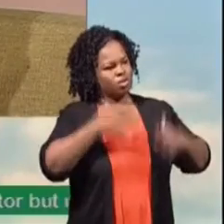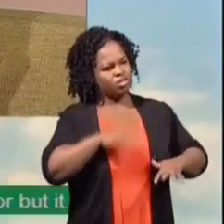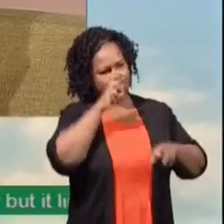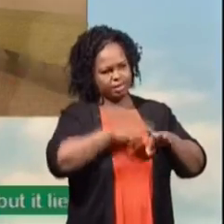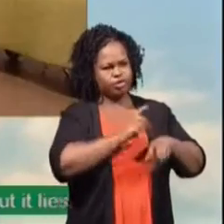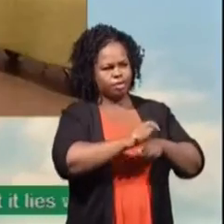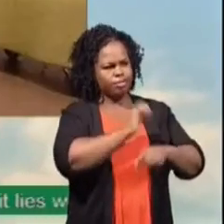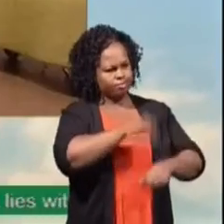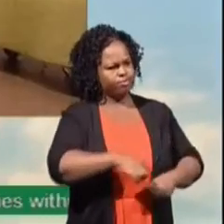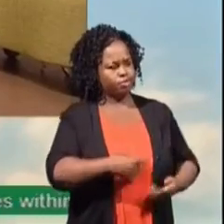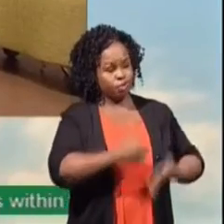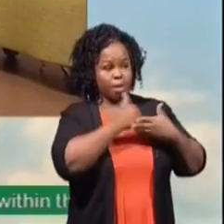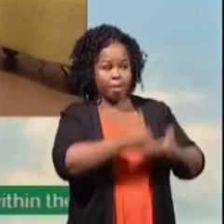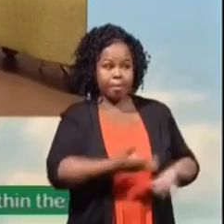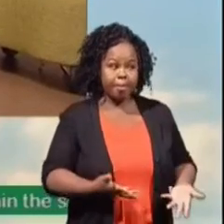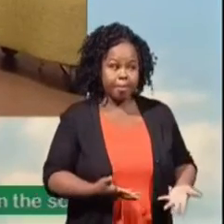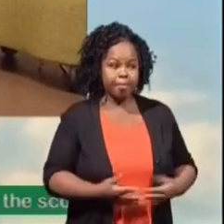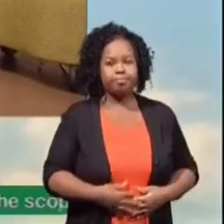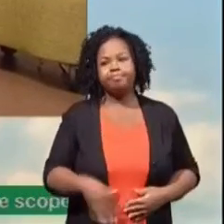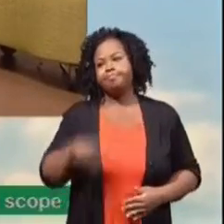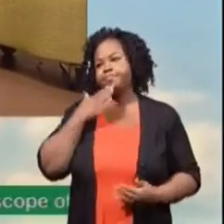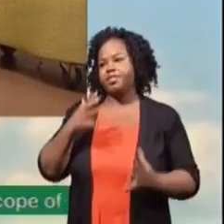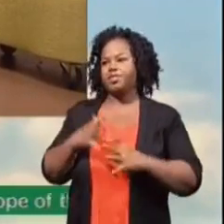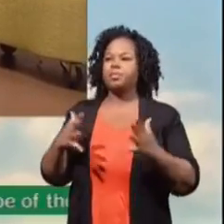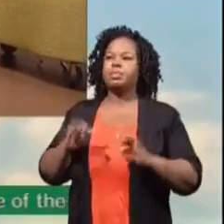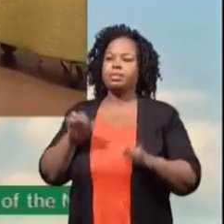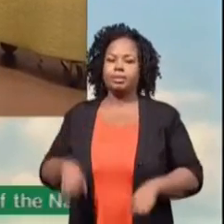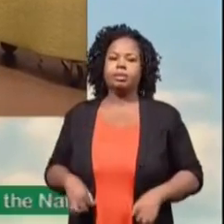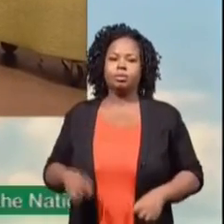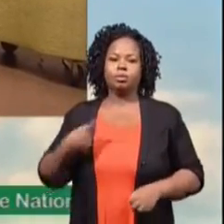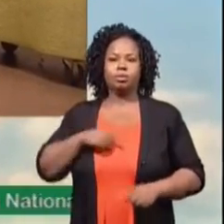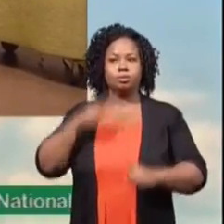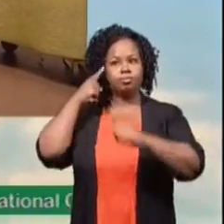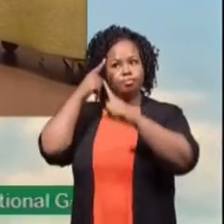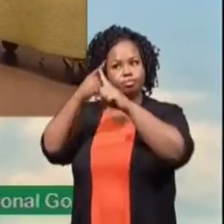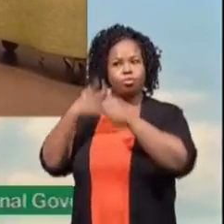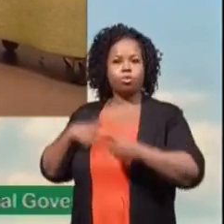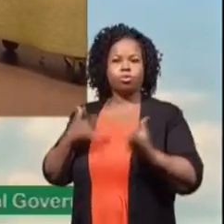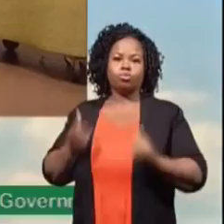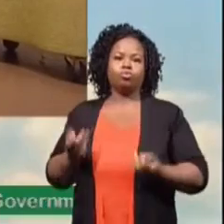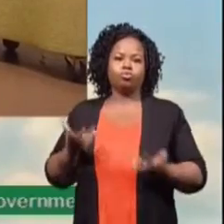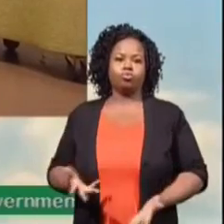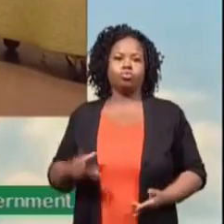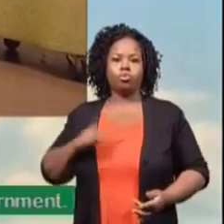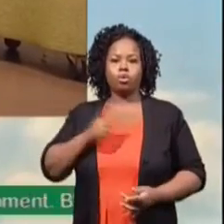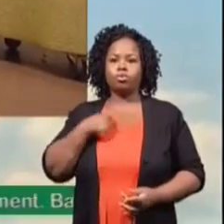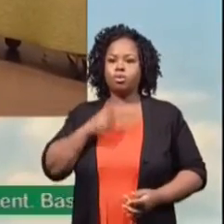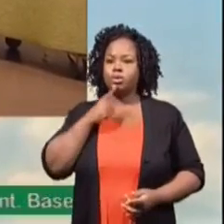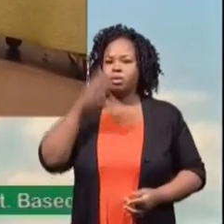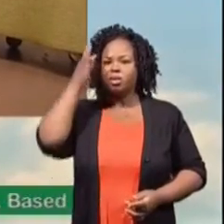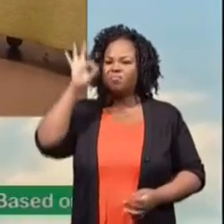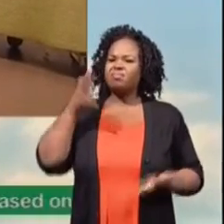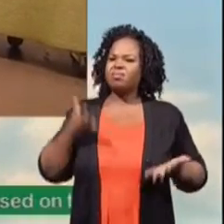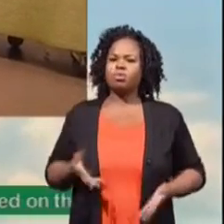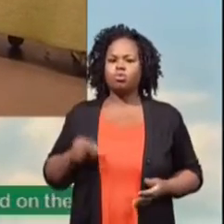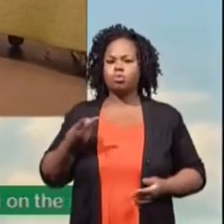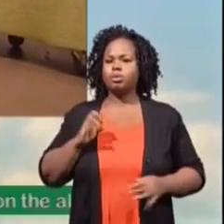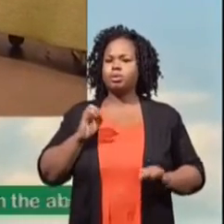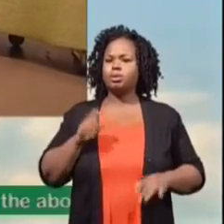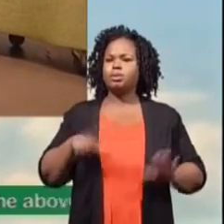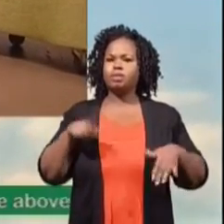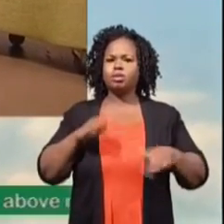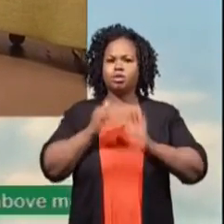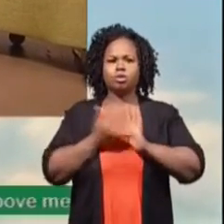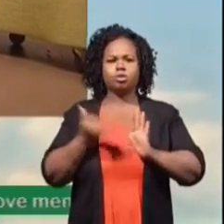training. Thank you. Niyabangeta ngalokho. Ngibonga kakhulu. We are saying to the government, 2017 January,